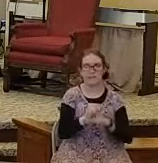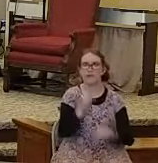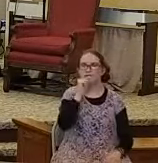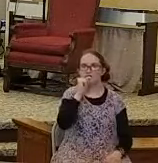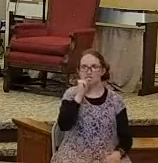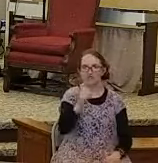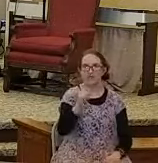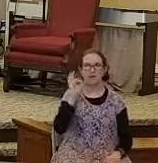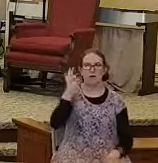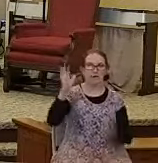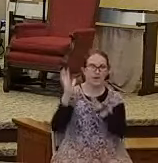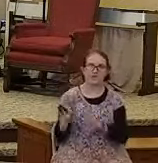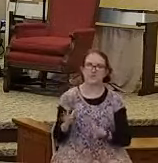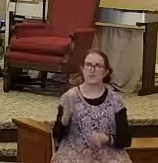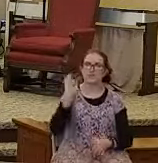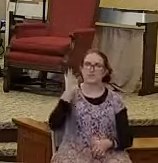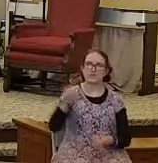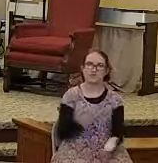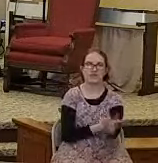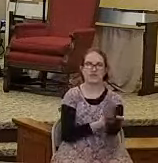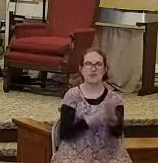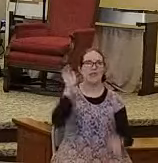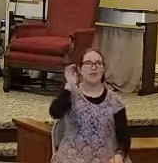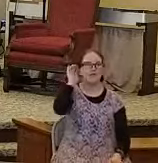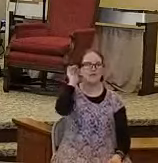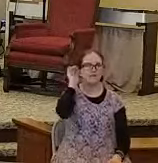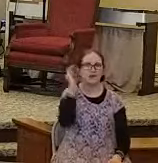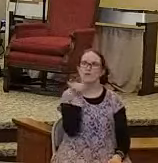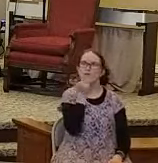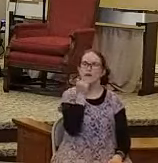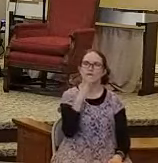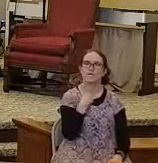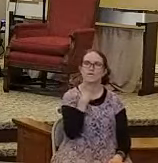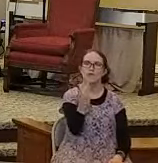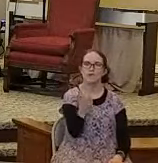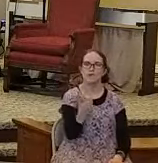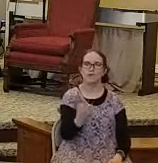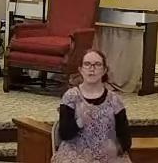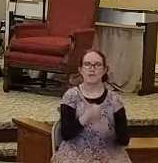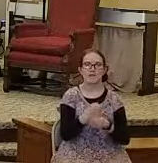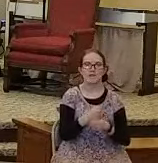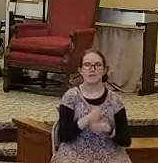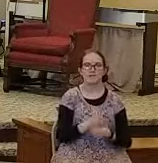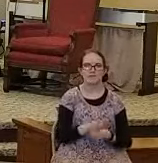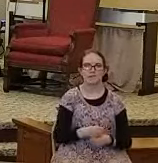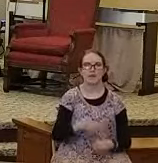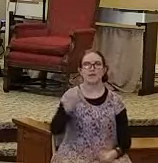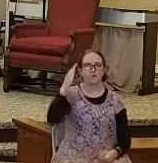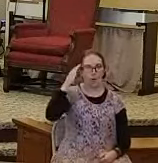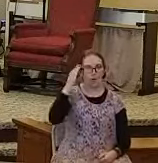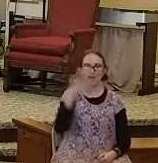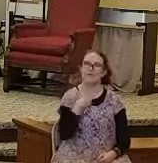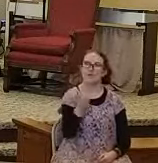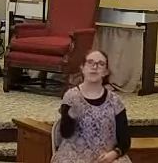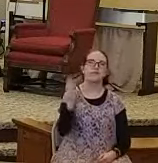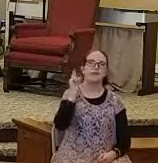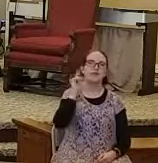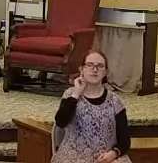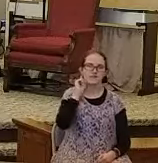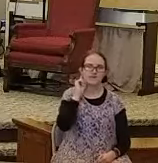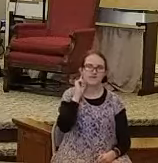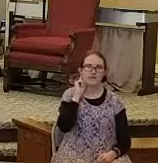Just like Pastor was preaching this morning about listening to the wrong voices. We got to make sure, amen, that the voice we're listening